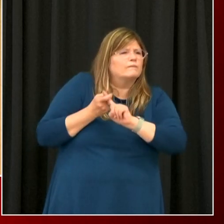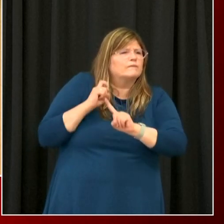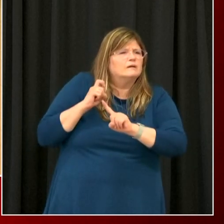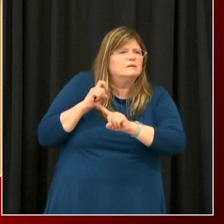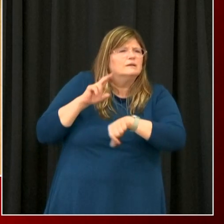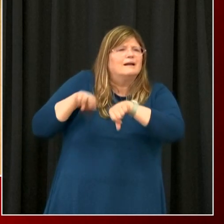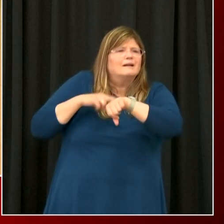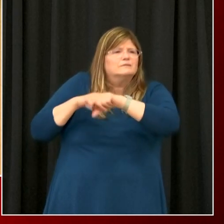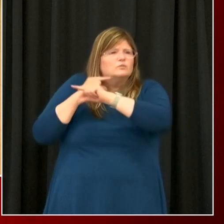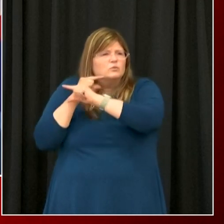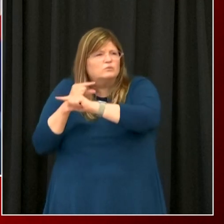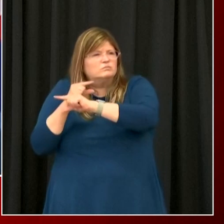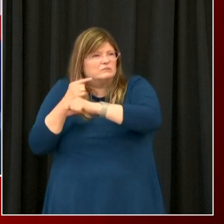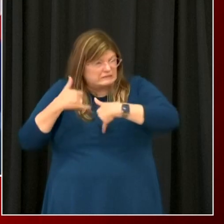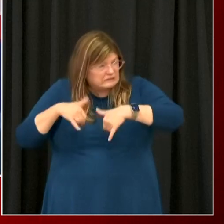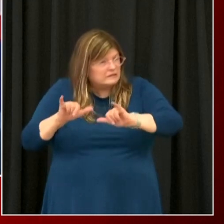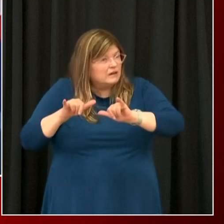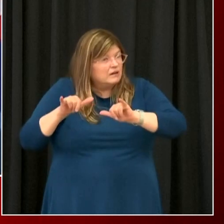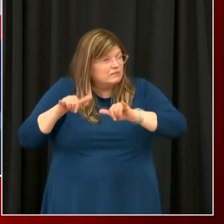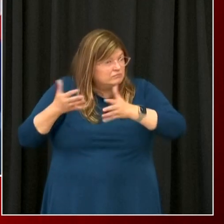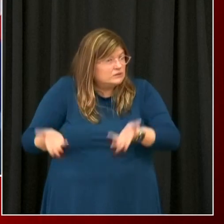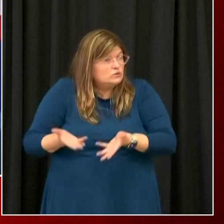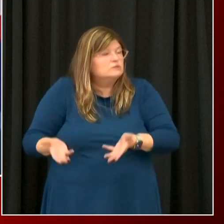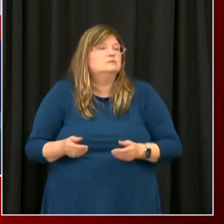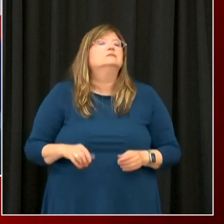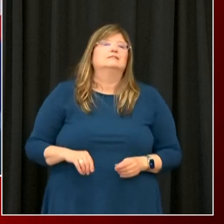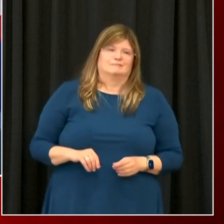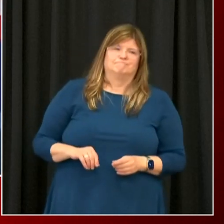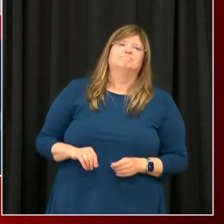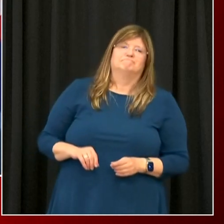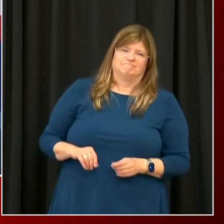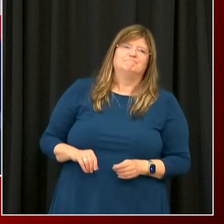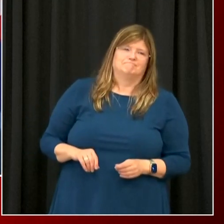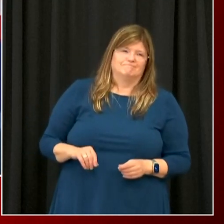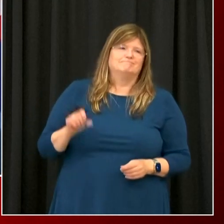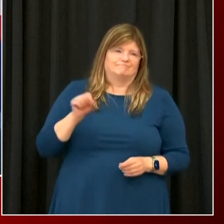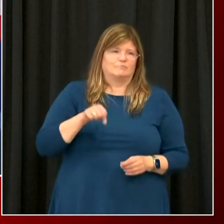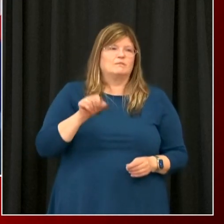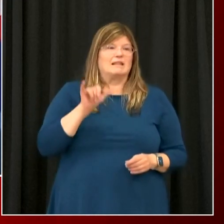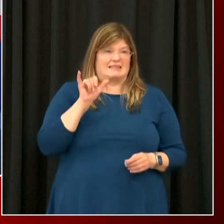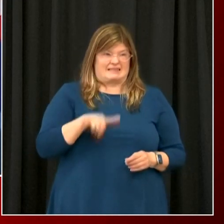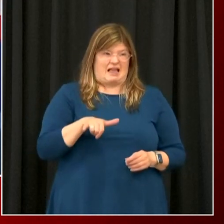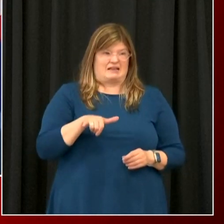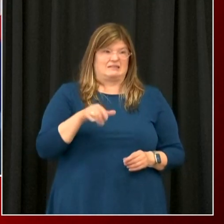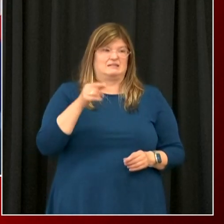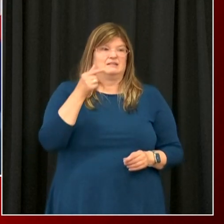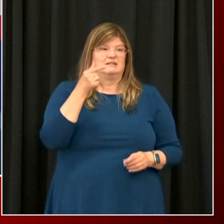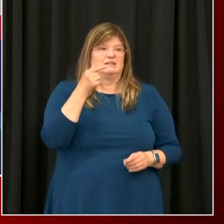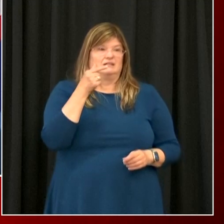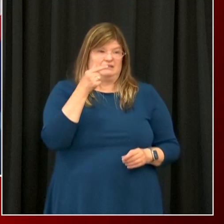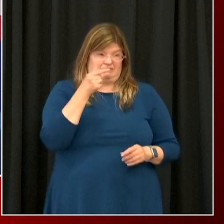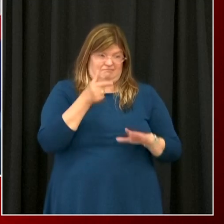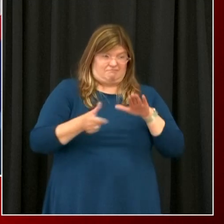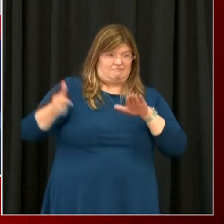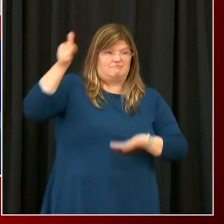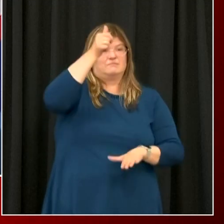yet? It has. So the general informed me, and this is that he